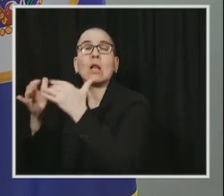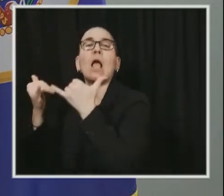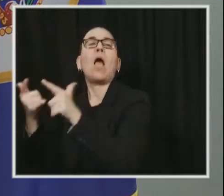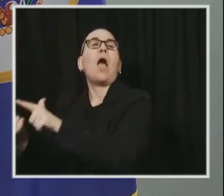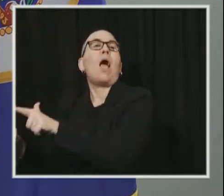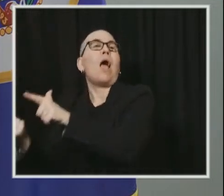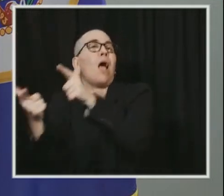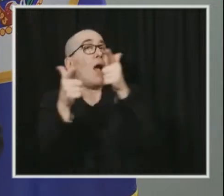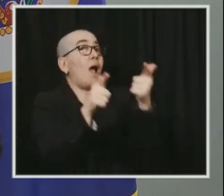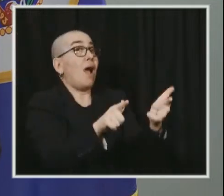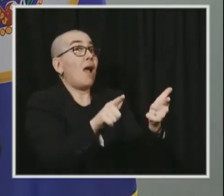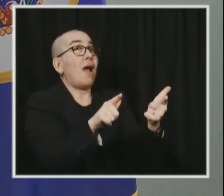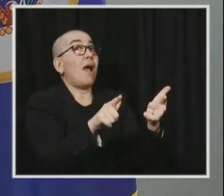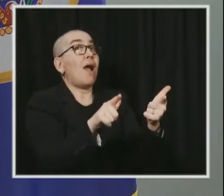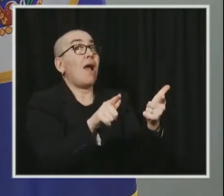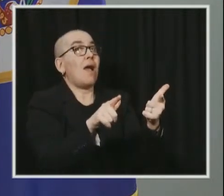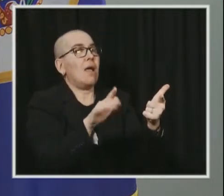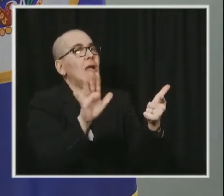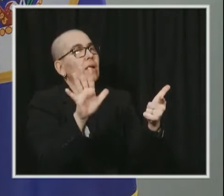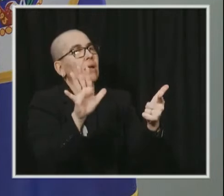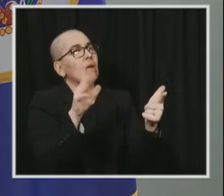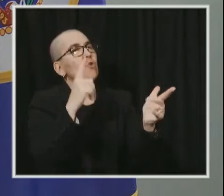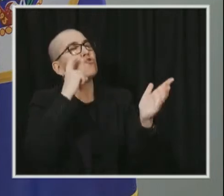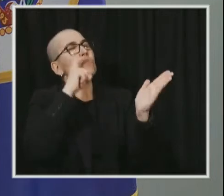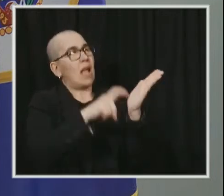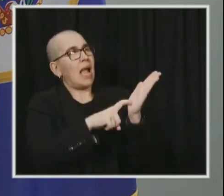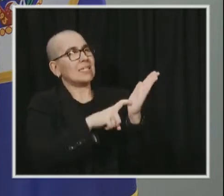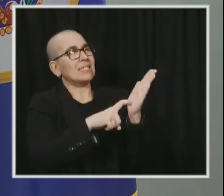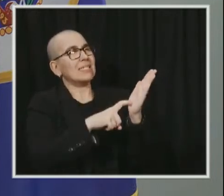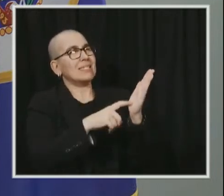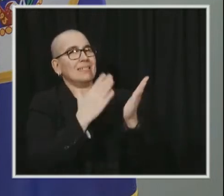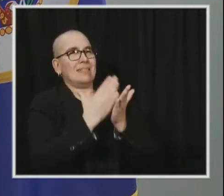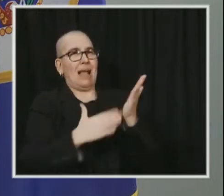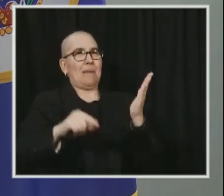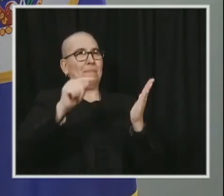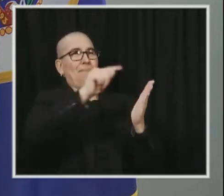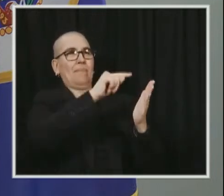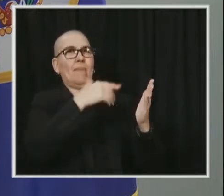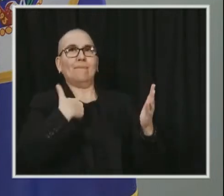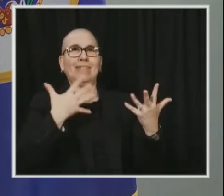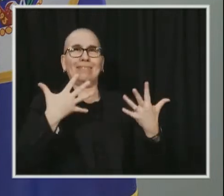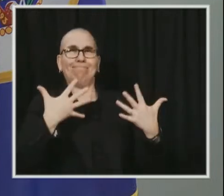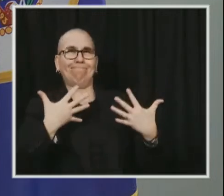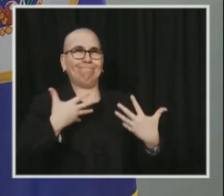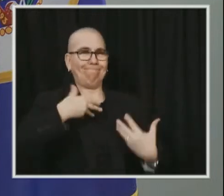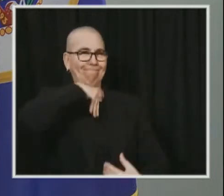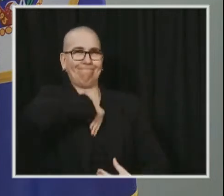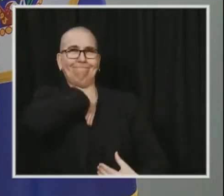also acknowledge that there are some conditions that have particularly severe